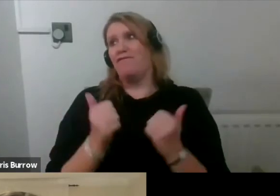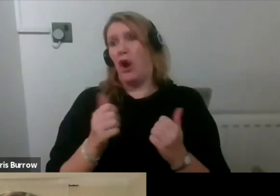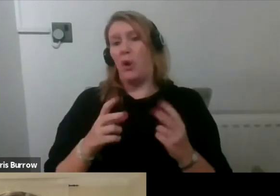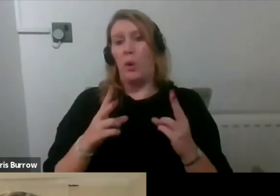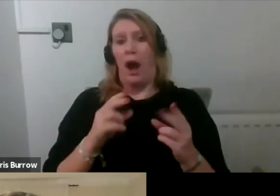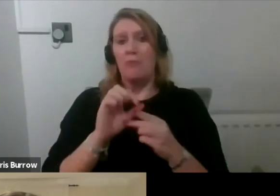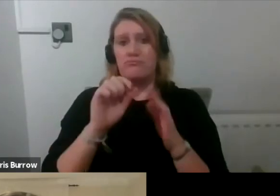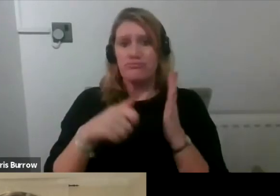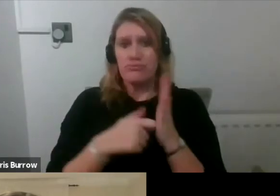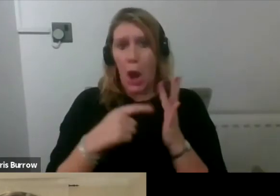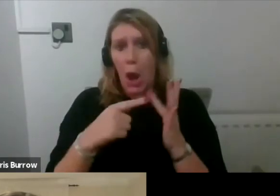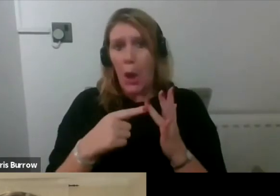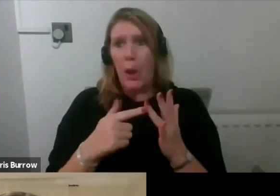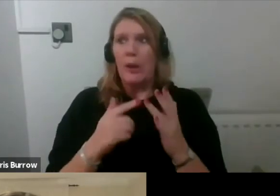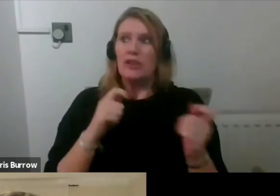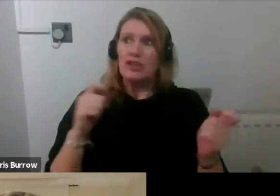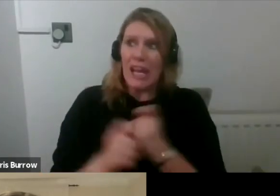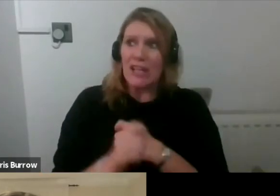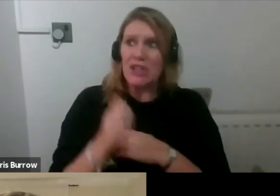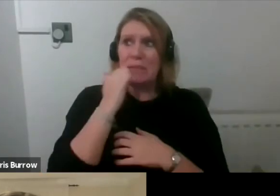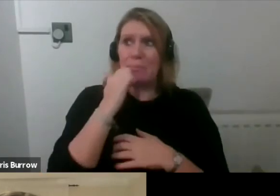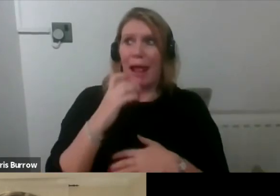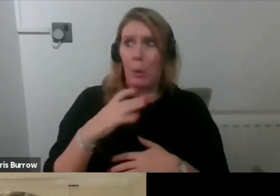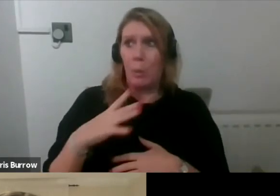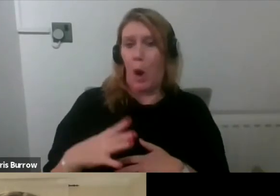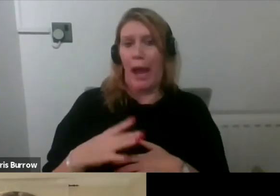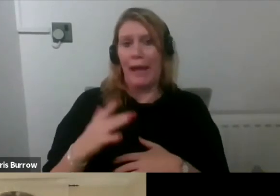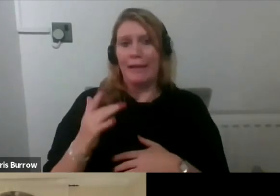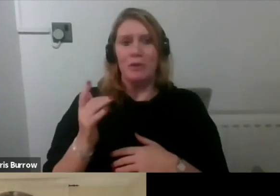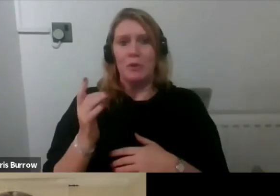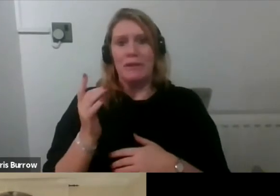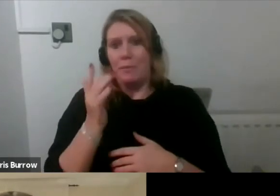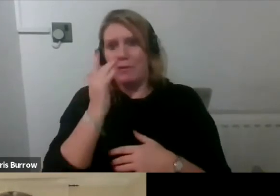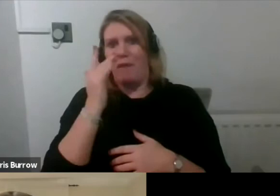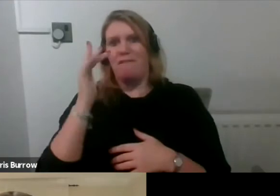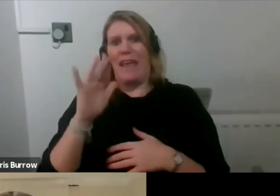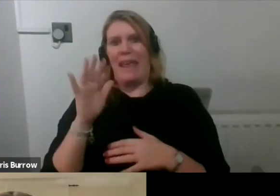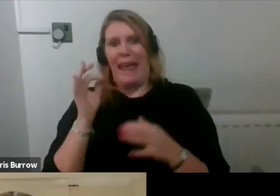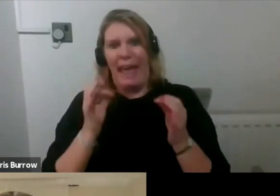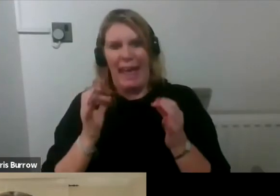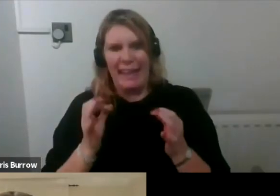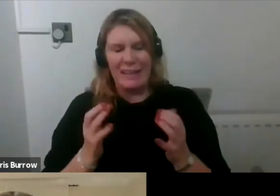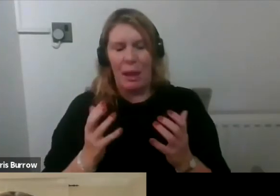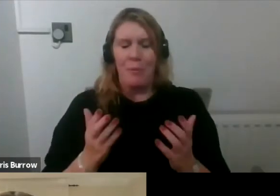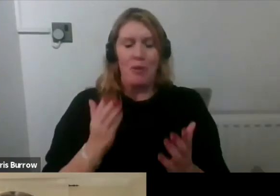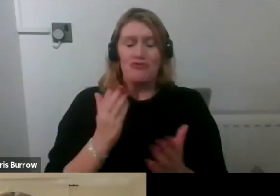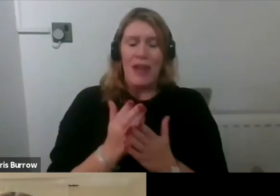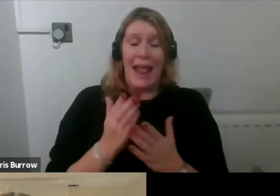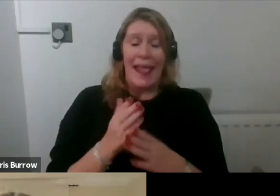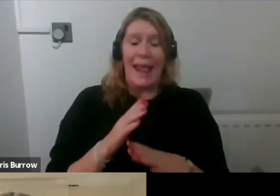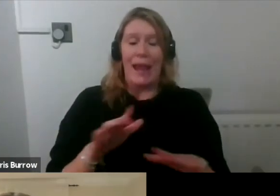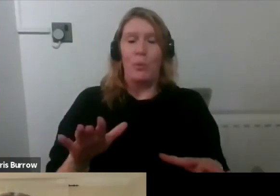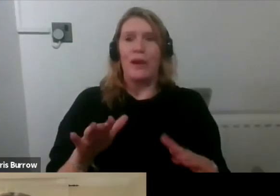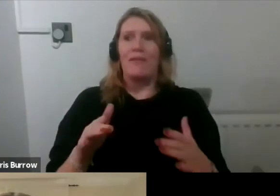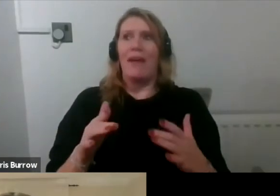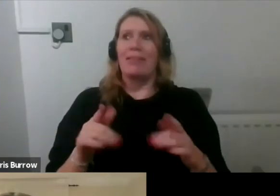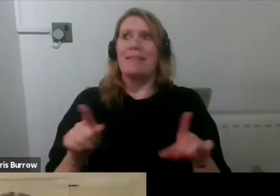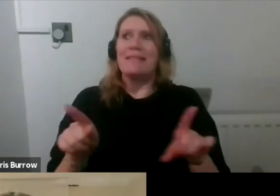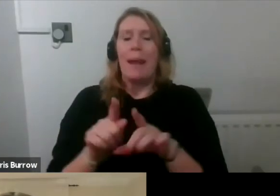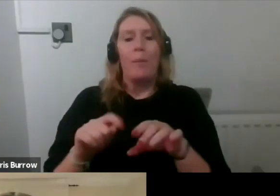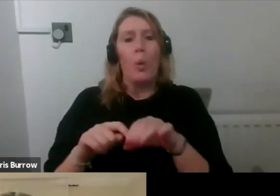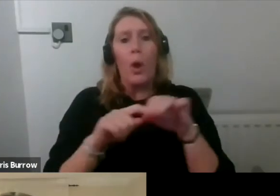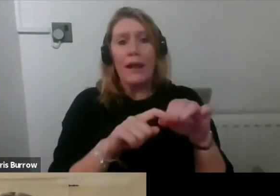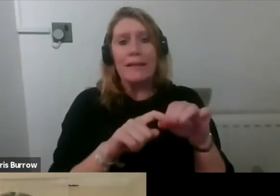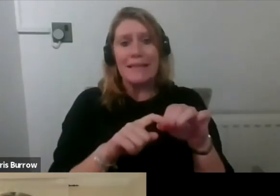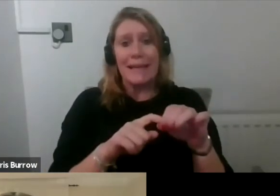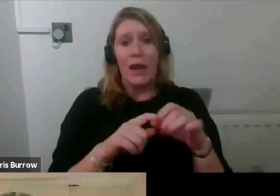and white, and putting some fake hairs on, but it wouldn't have had the same authenticity at all. It wouldn't have had the same quality, but I don't think many people